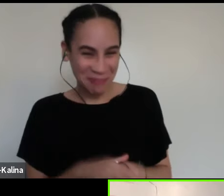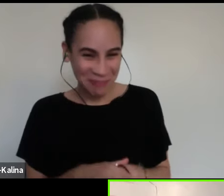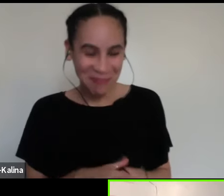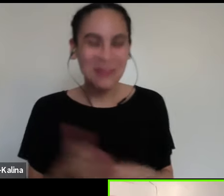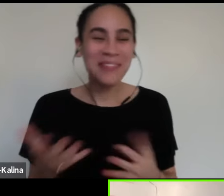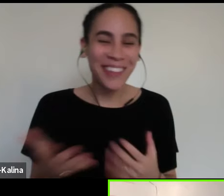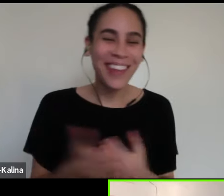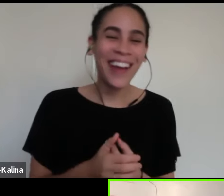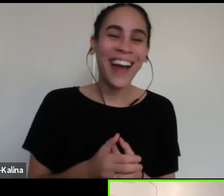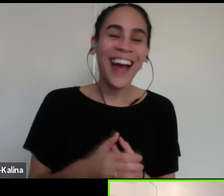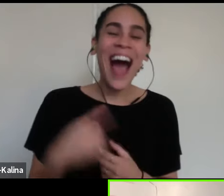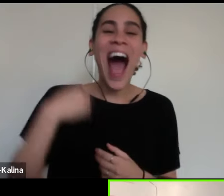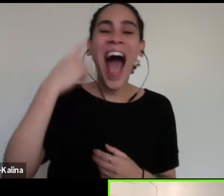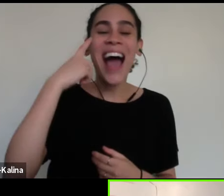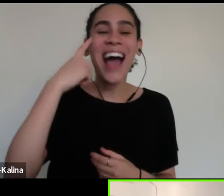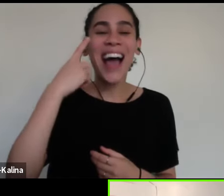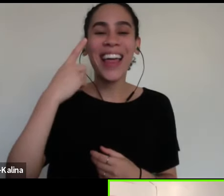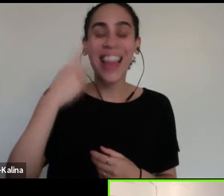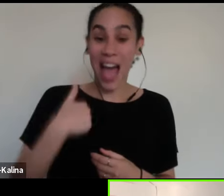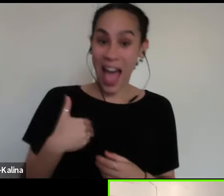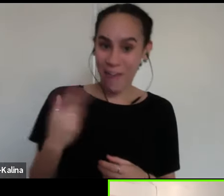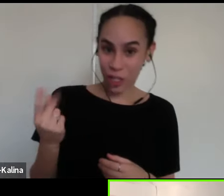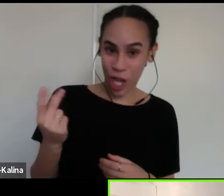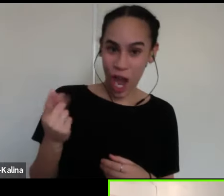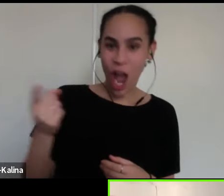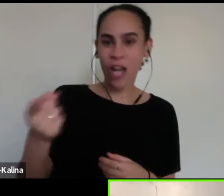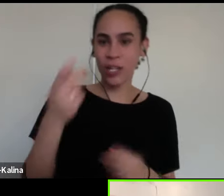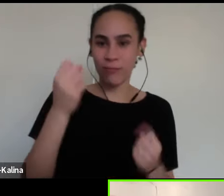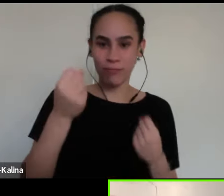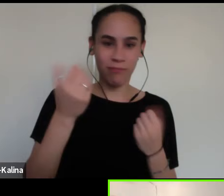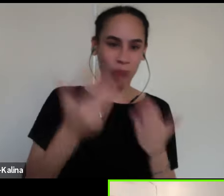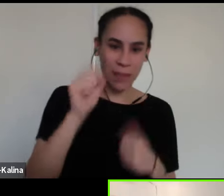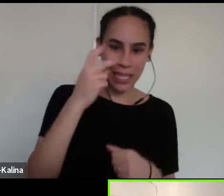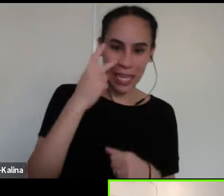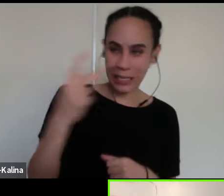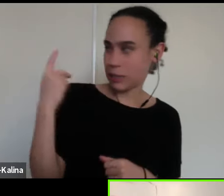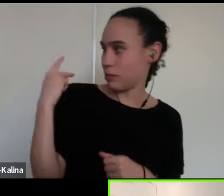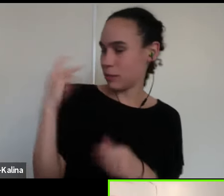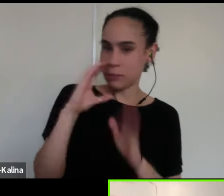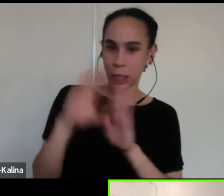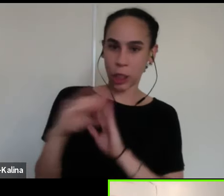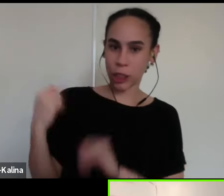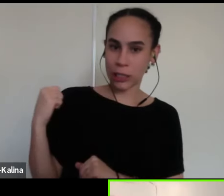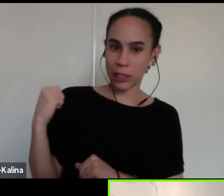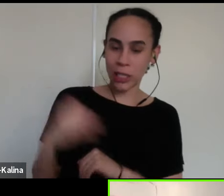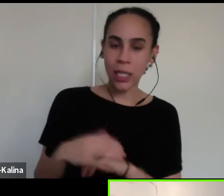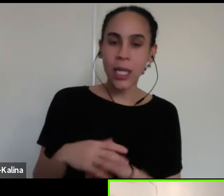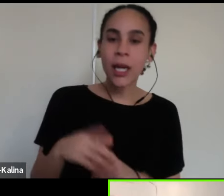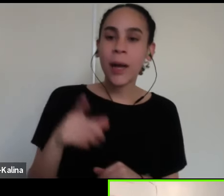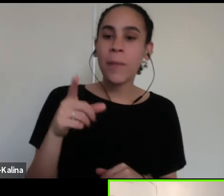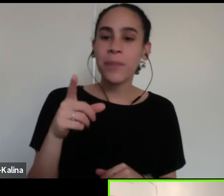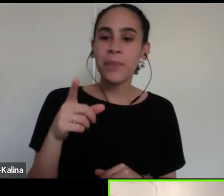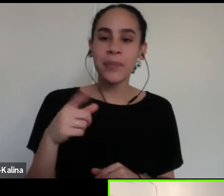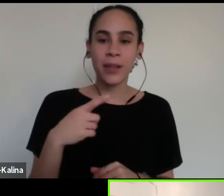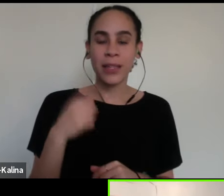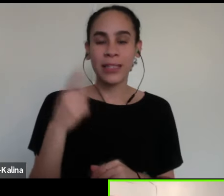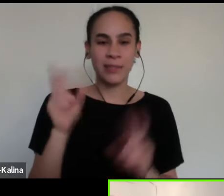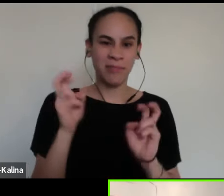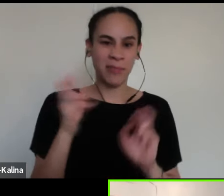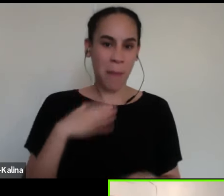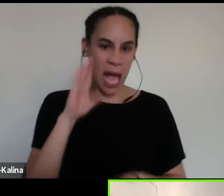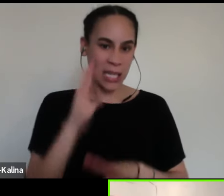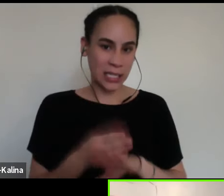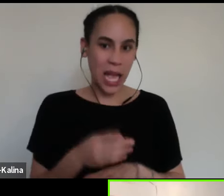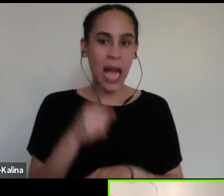I think, you know, I have a dog. You probably can see pictures of him behind me. I think of him more as my son. He's wearing